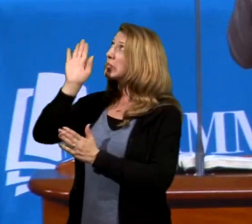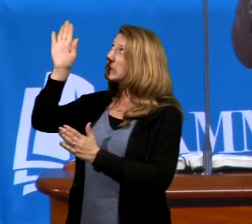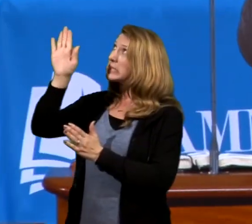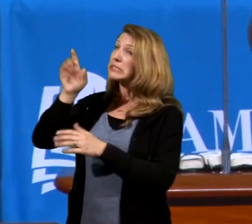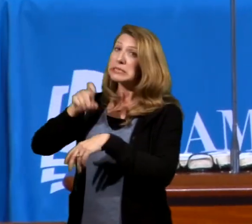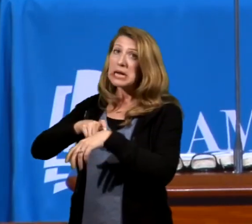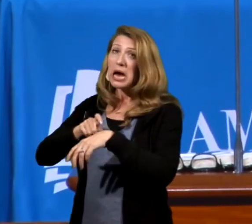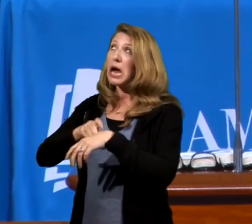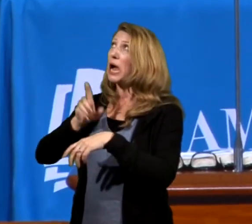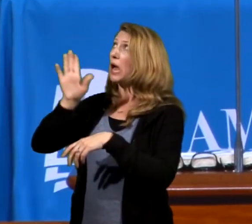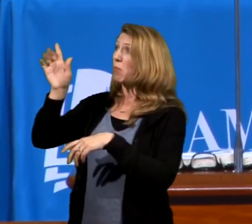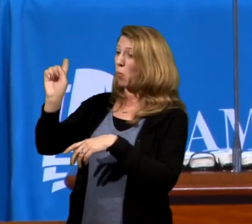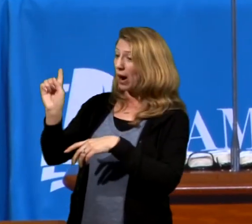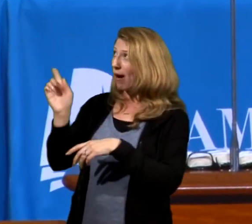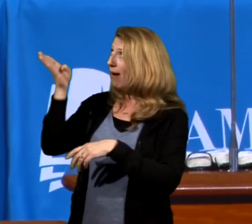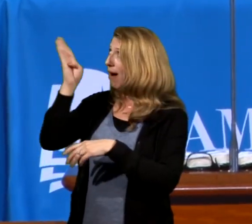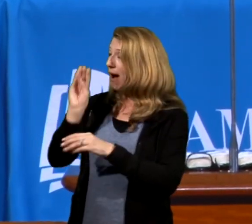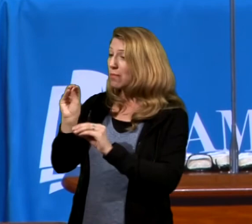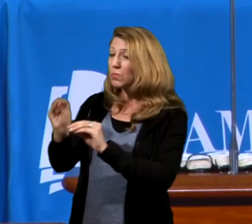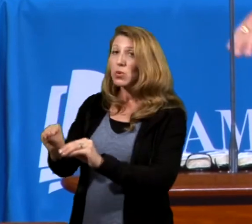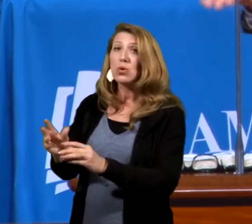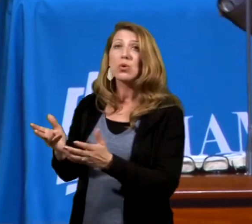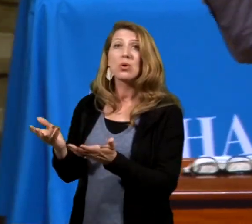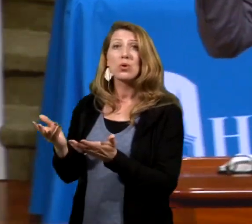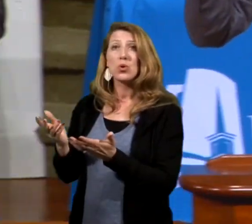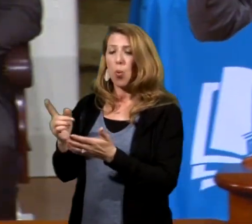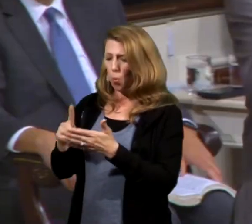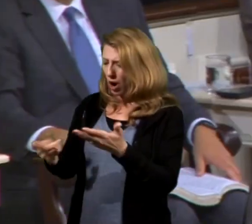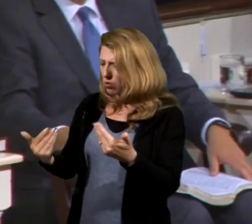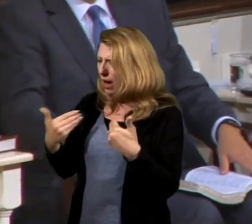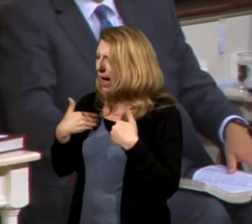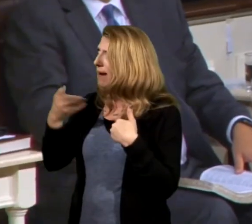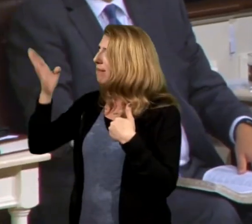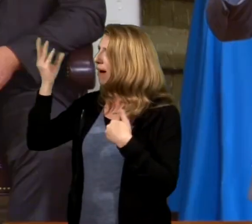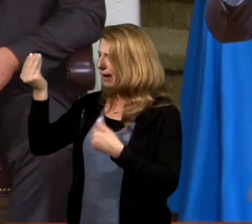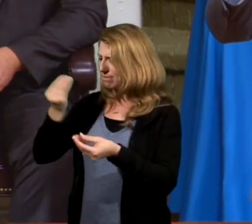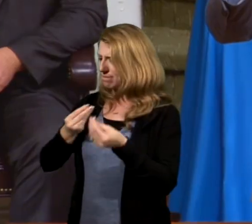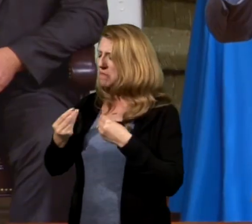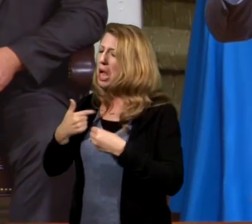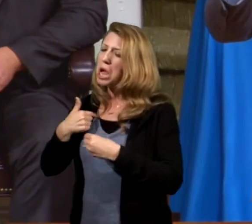his place that he's put you? Are you comfortable with the possessions that he's given you?